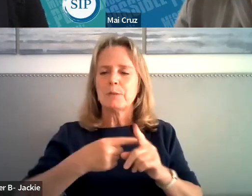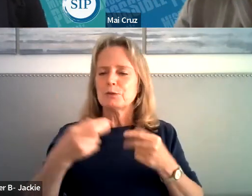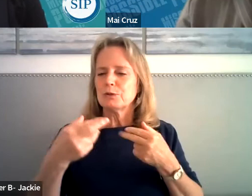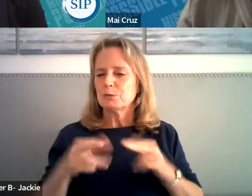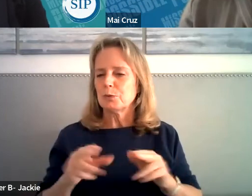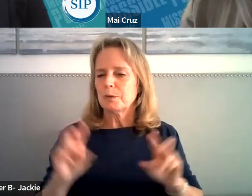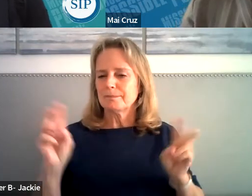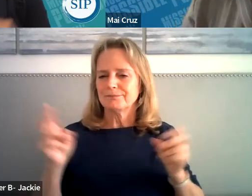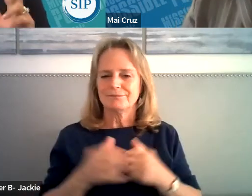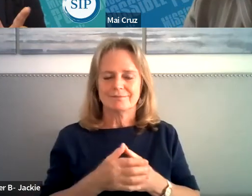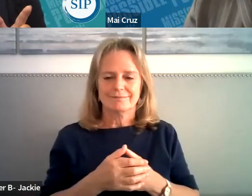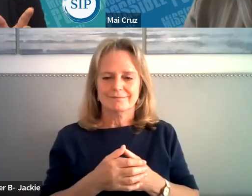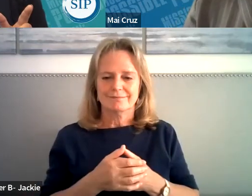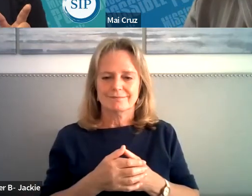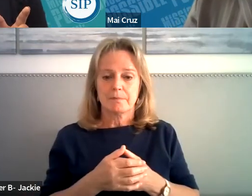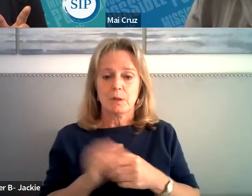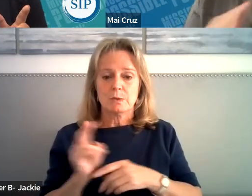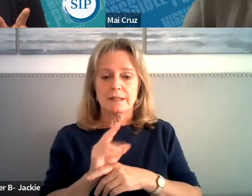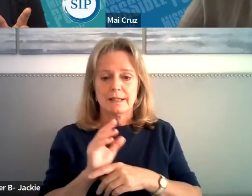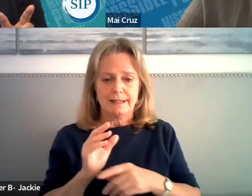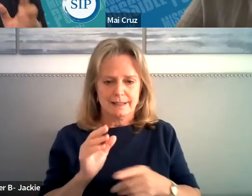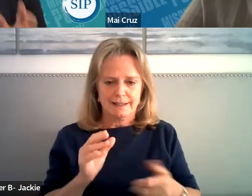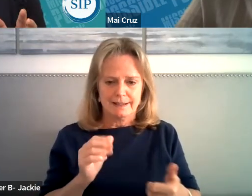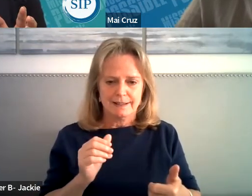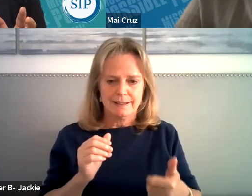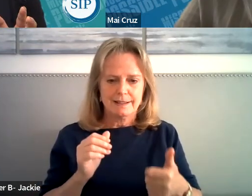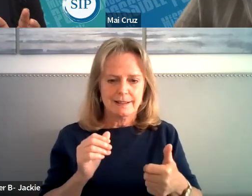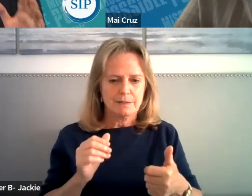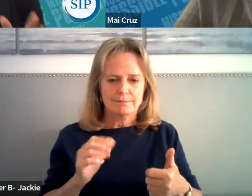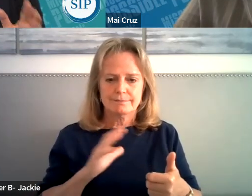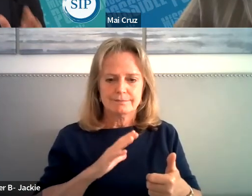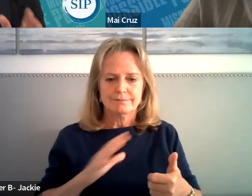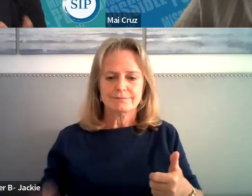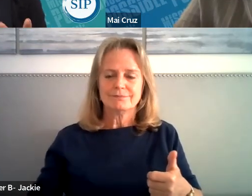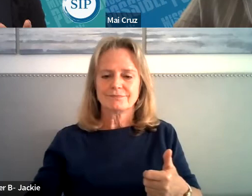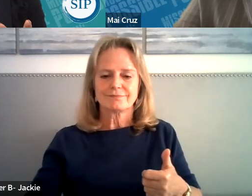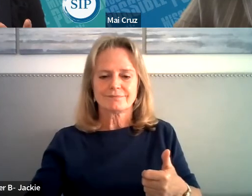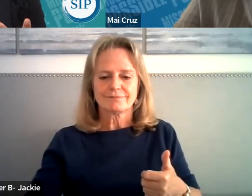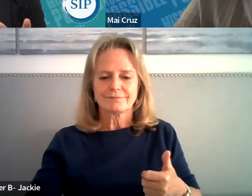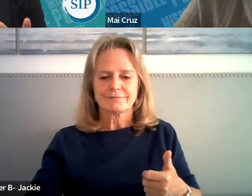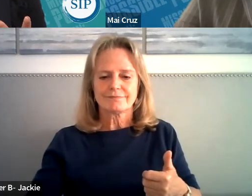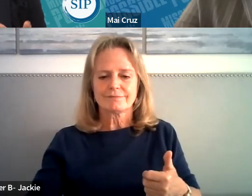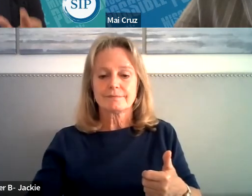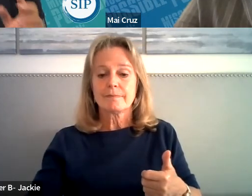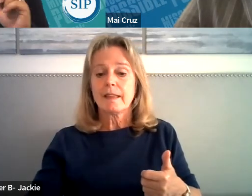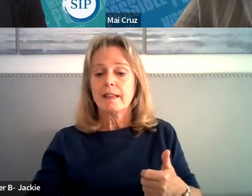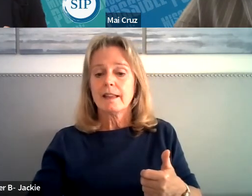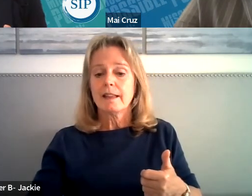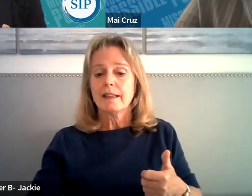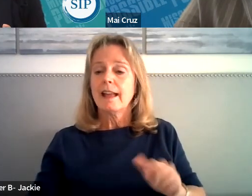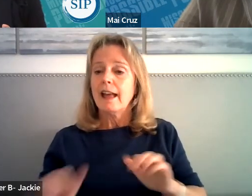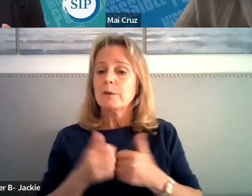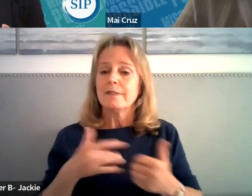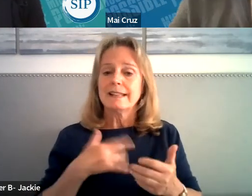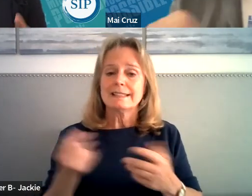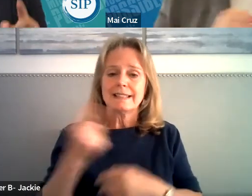virtual room. Using our dog meter scale, we want to find out how you guys feeling today. Okay, so please use